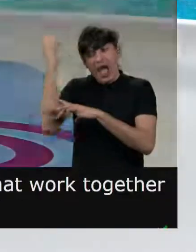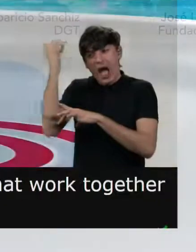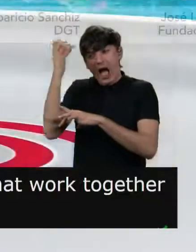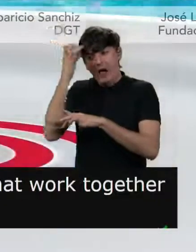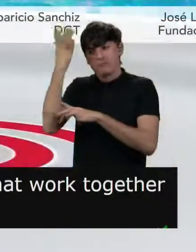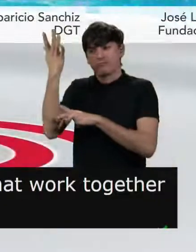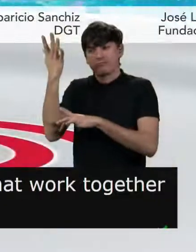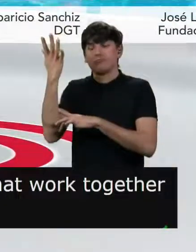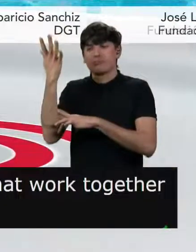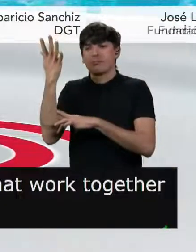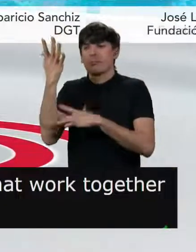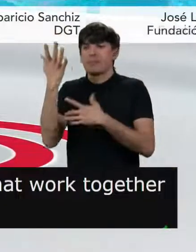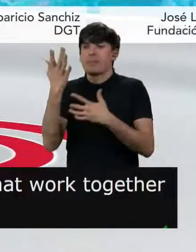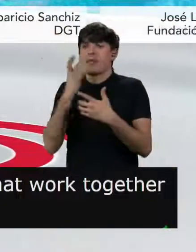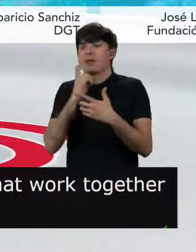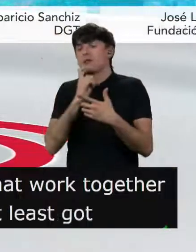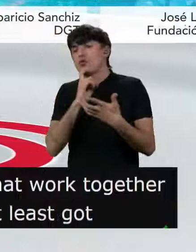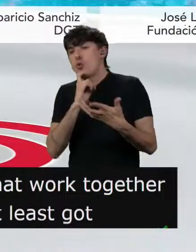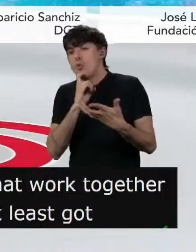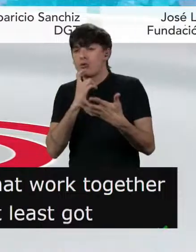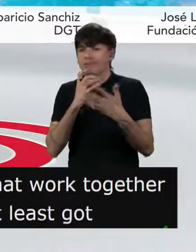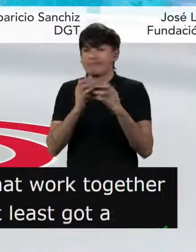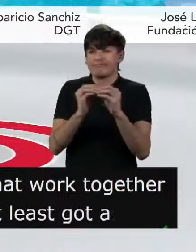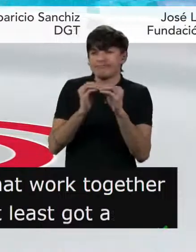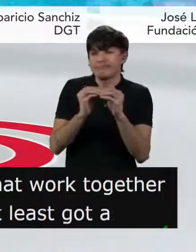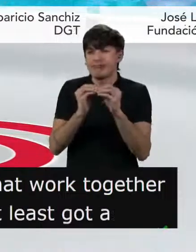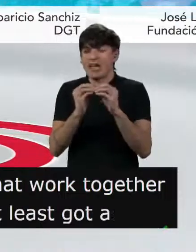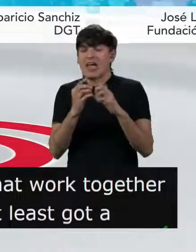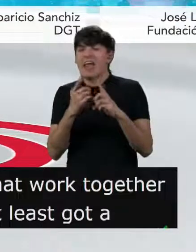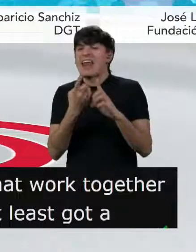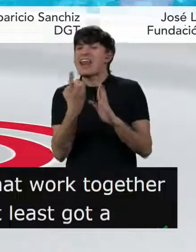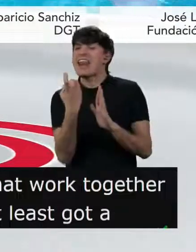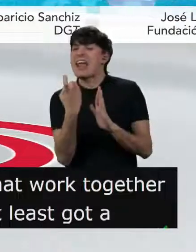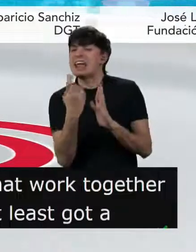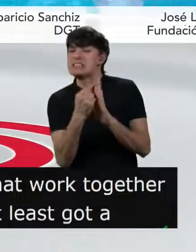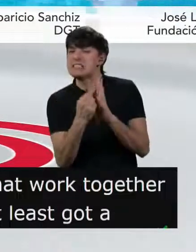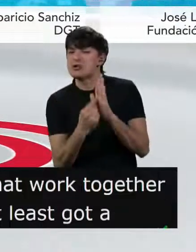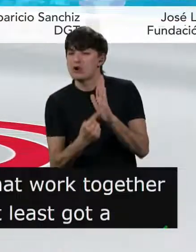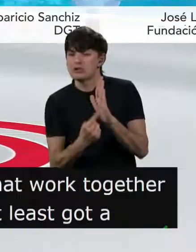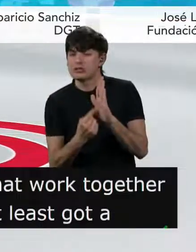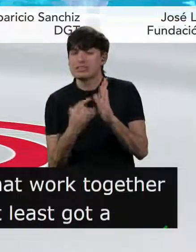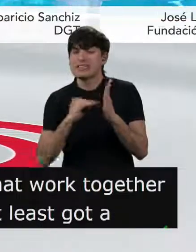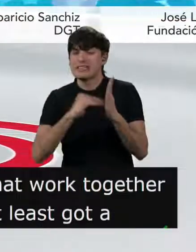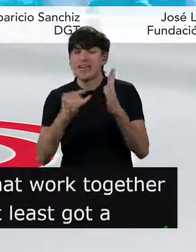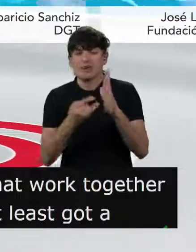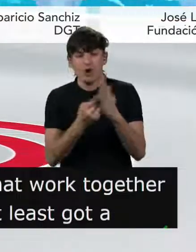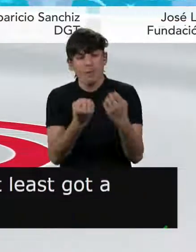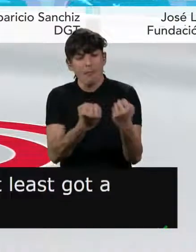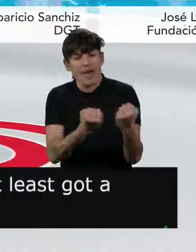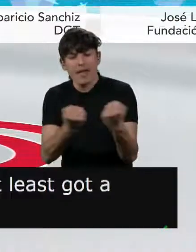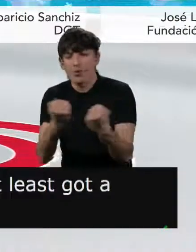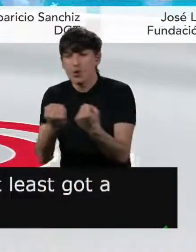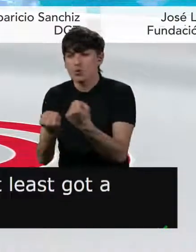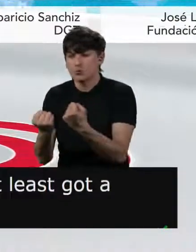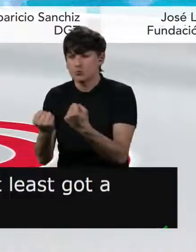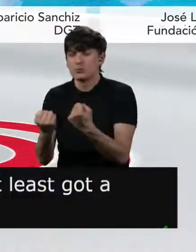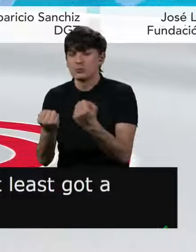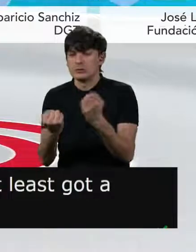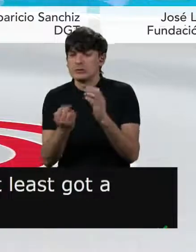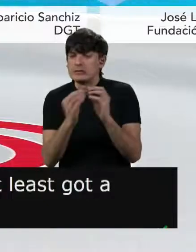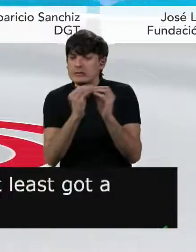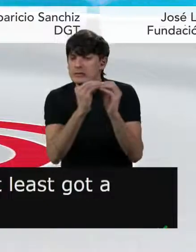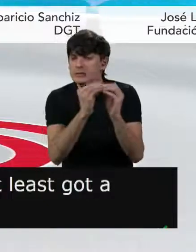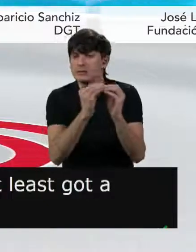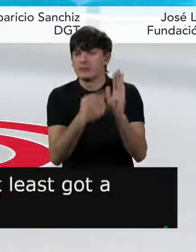a general understanding on how during the elaboration of the technical requirements of